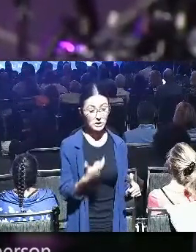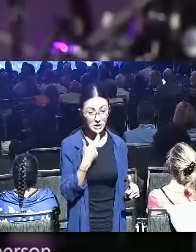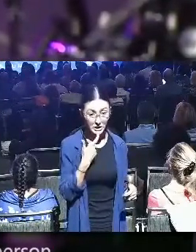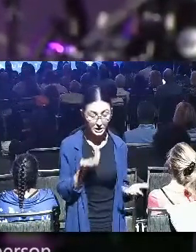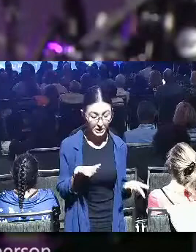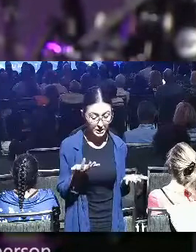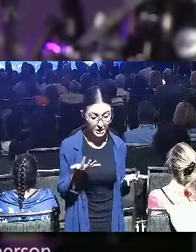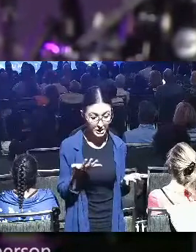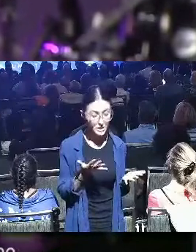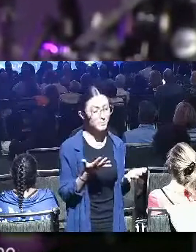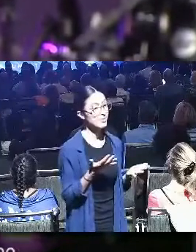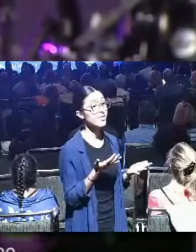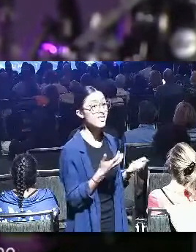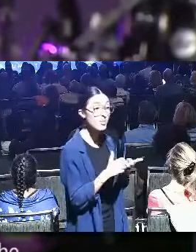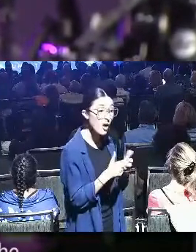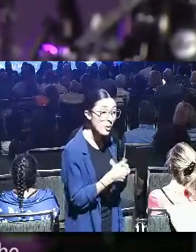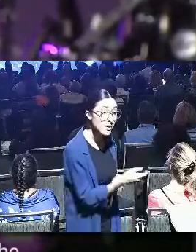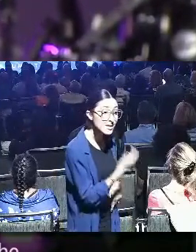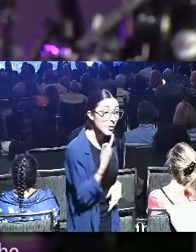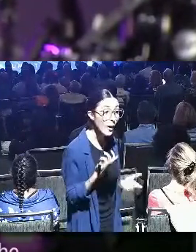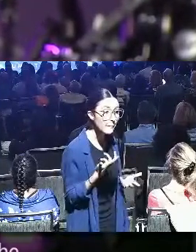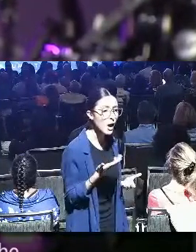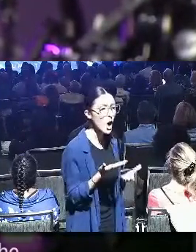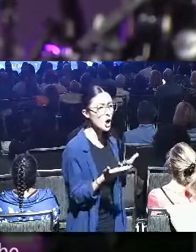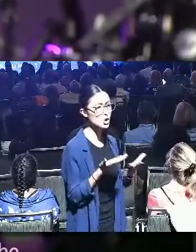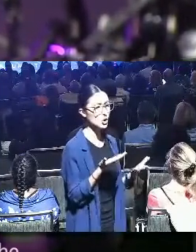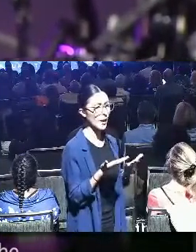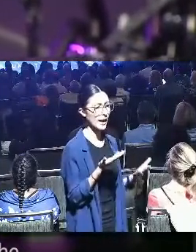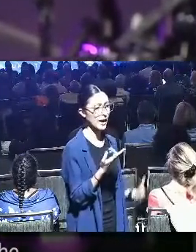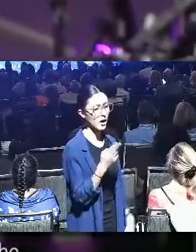problem was in our church? Ushering.